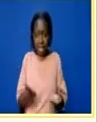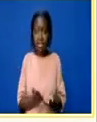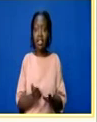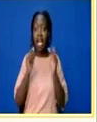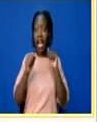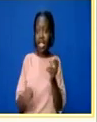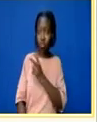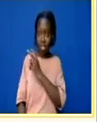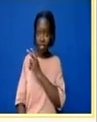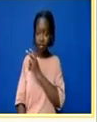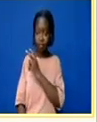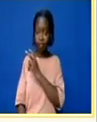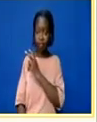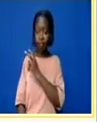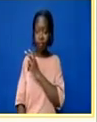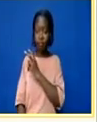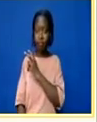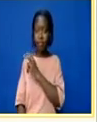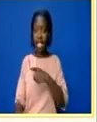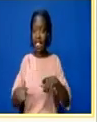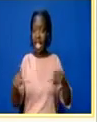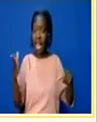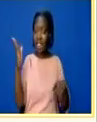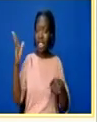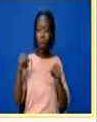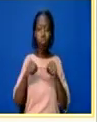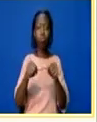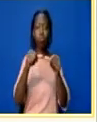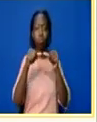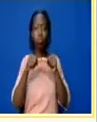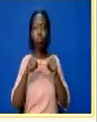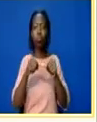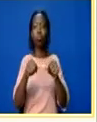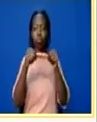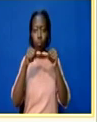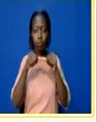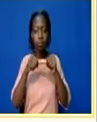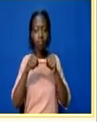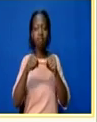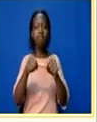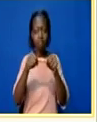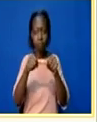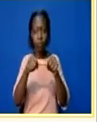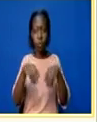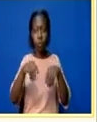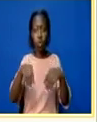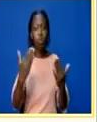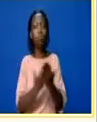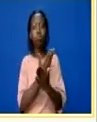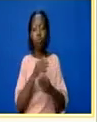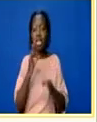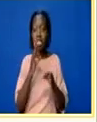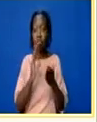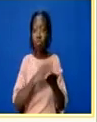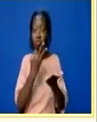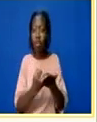it, the ground is still breaking. Yes, it is. It's still breaking. Mm. So, if they will not control this,